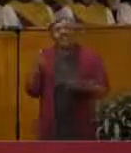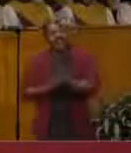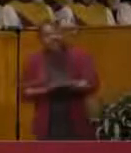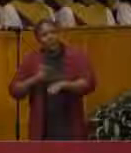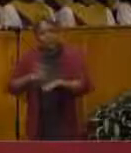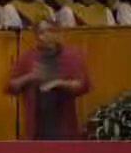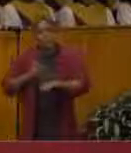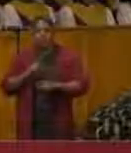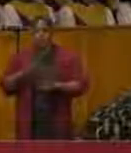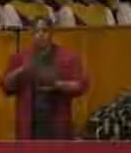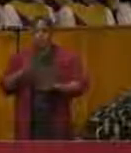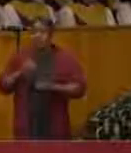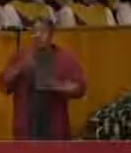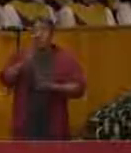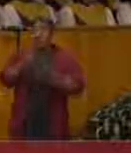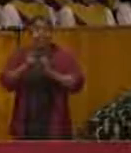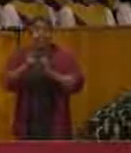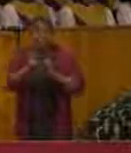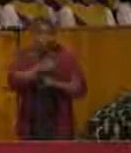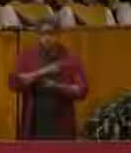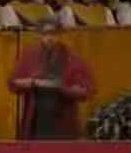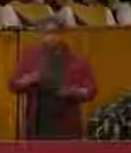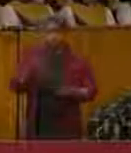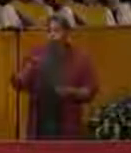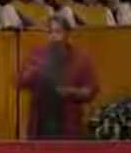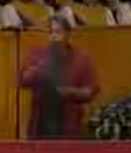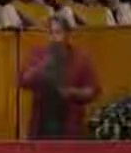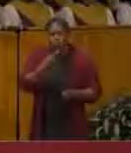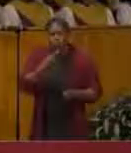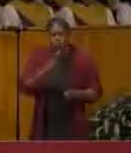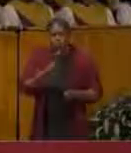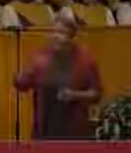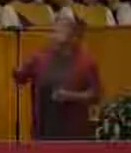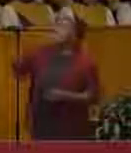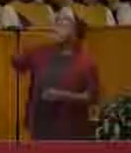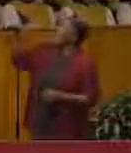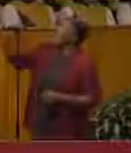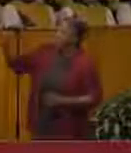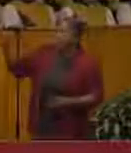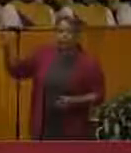Every time you give to the Lord, you're saying, thank you.